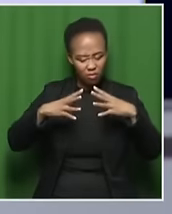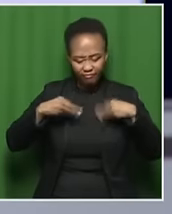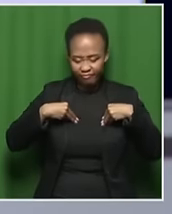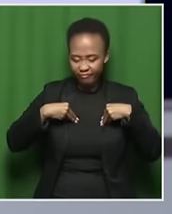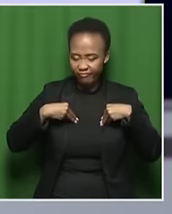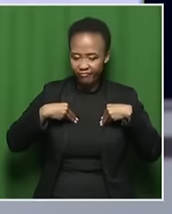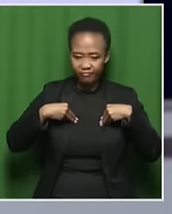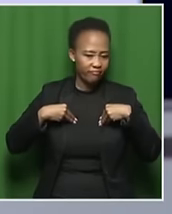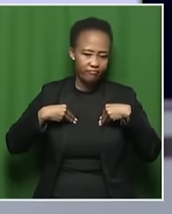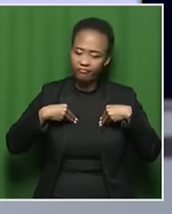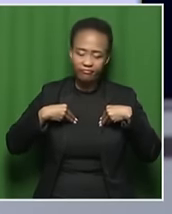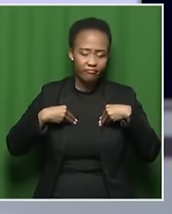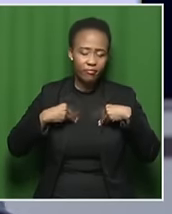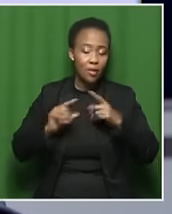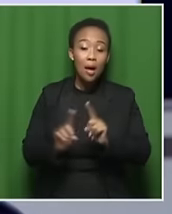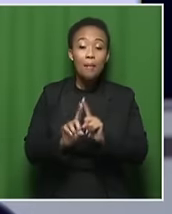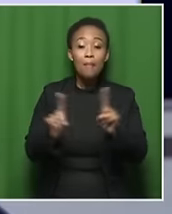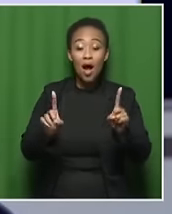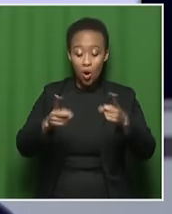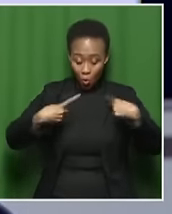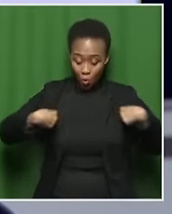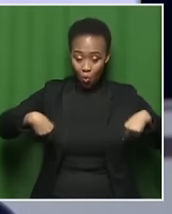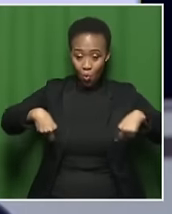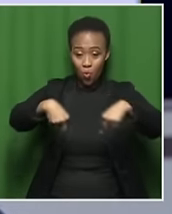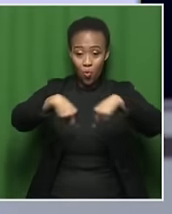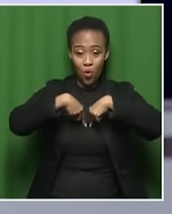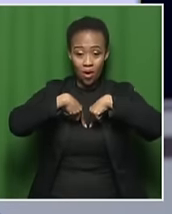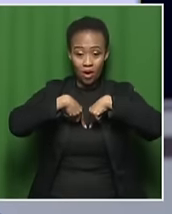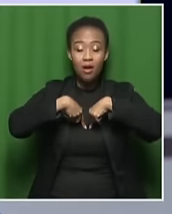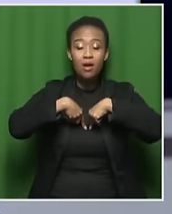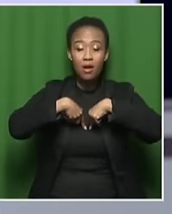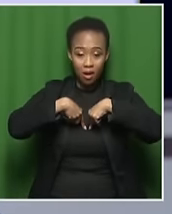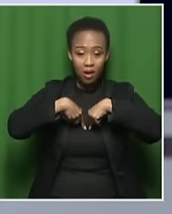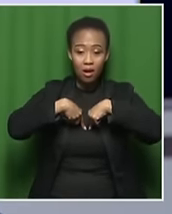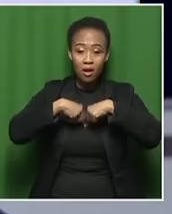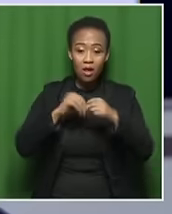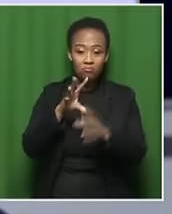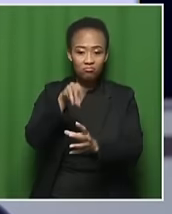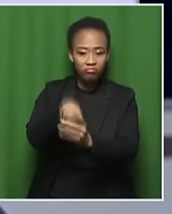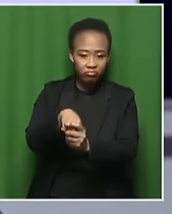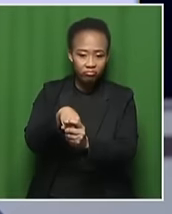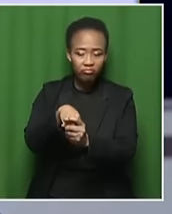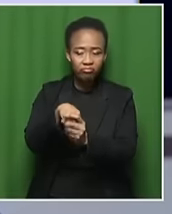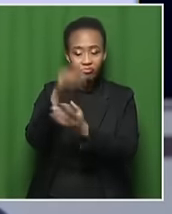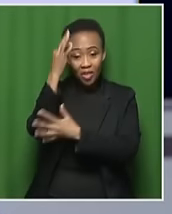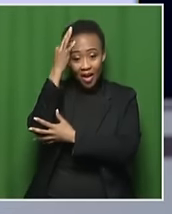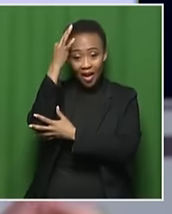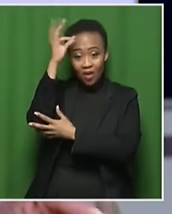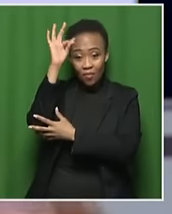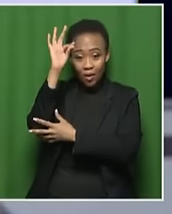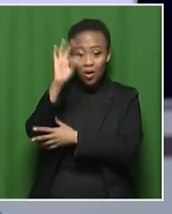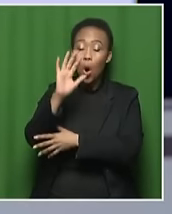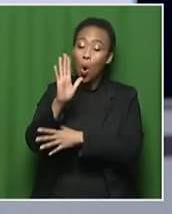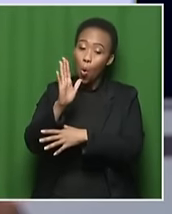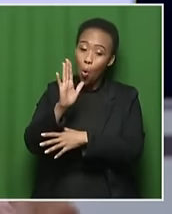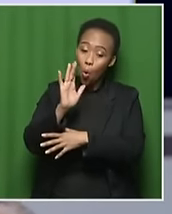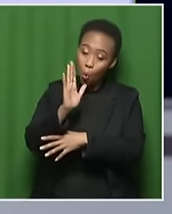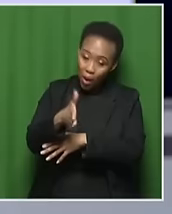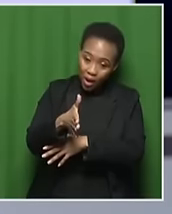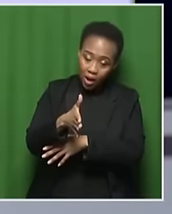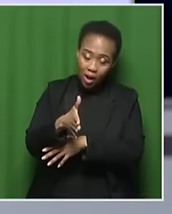but we need so when we get into government, we'll be a coalition. I'm not saying